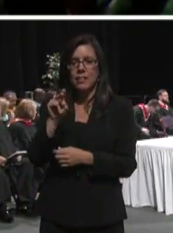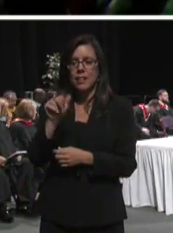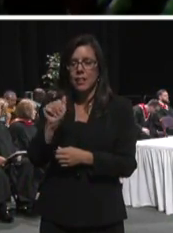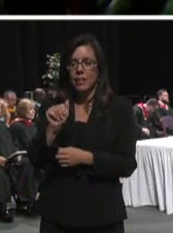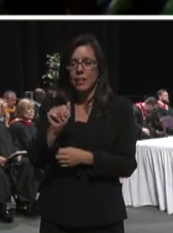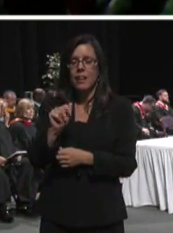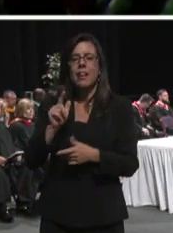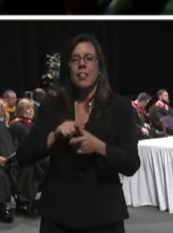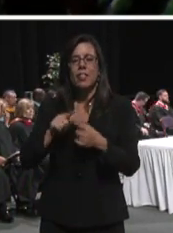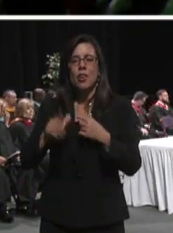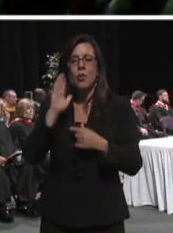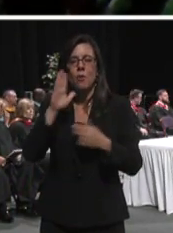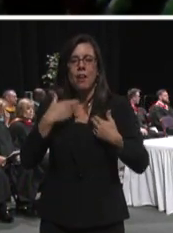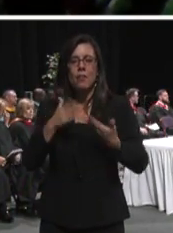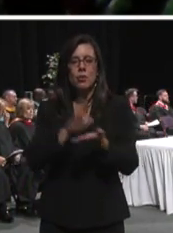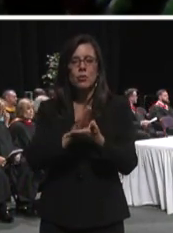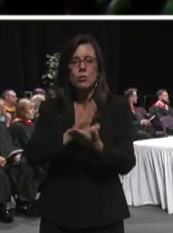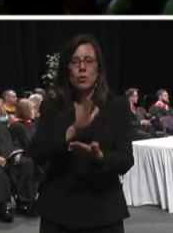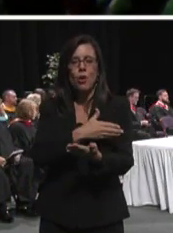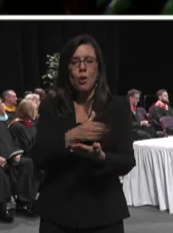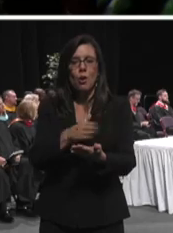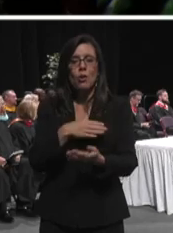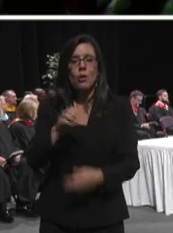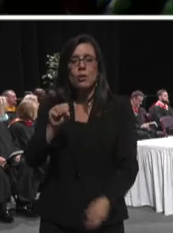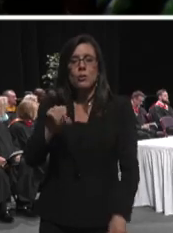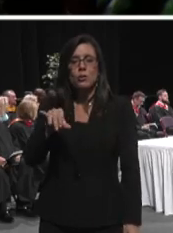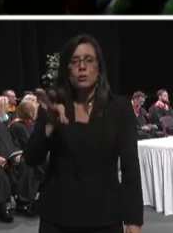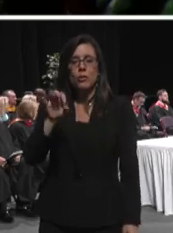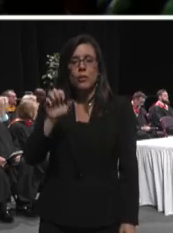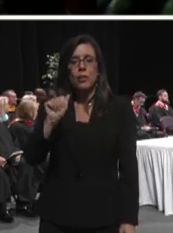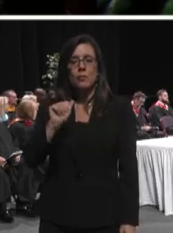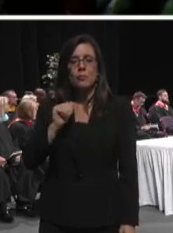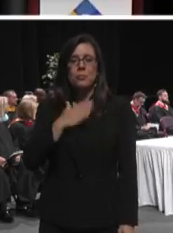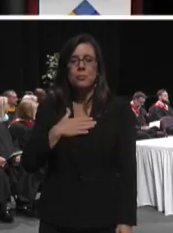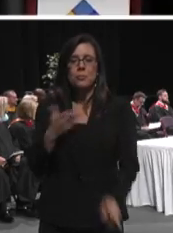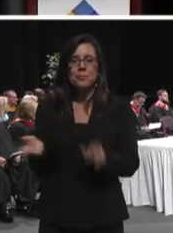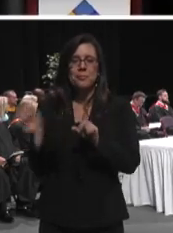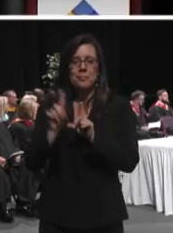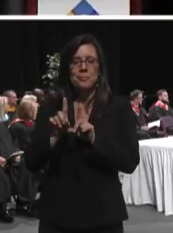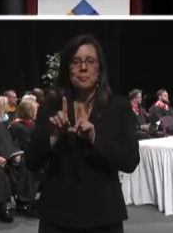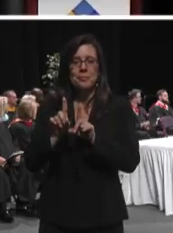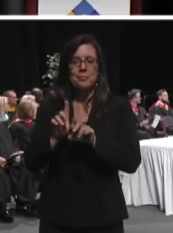will have the alma mater. Sophia, please join me at the podium.